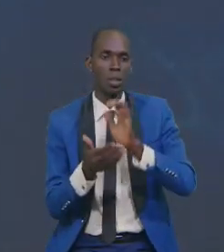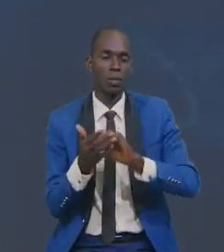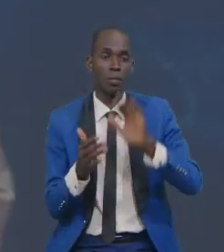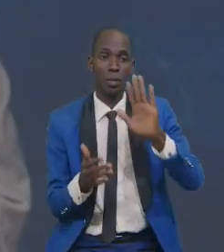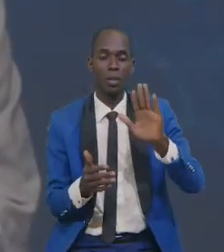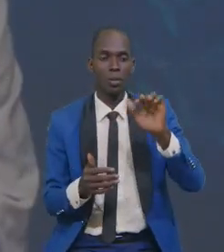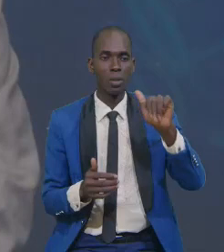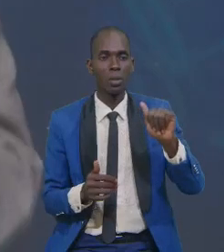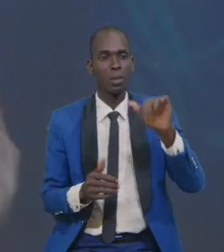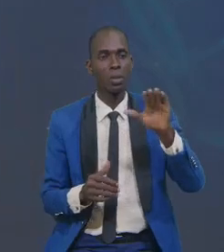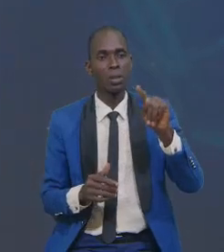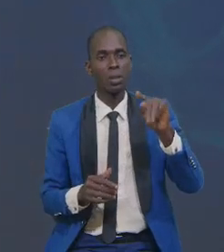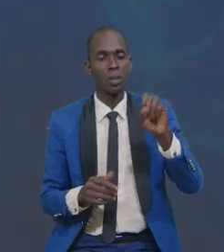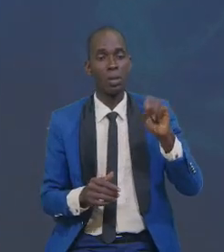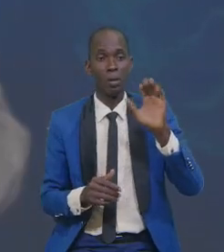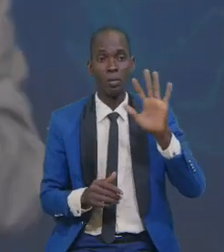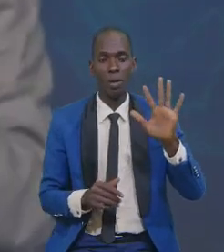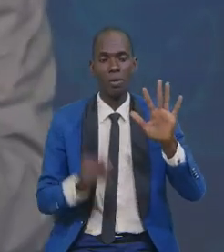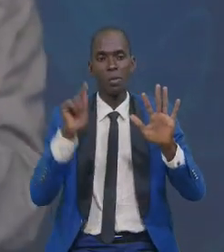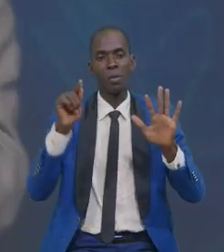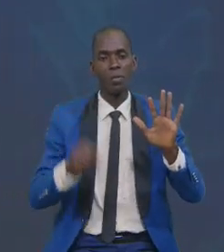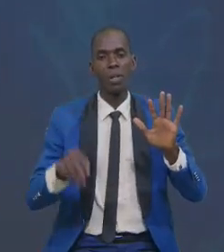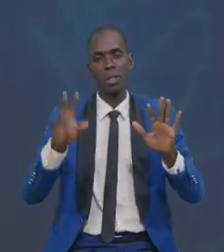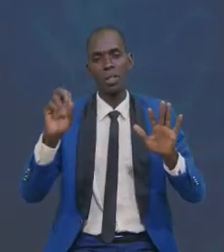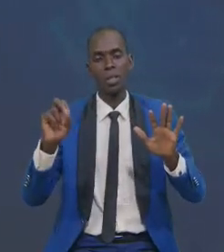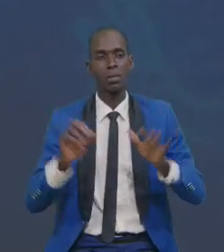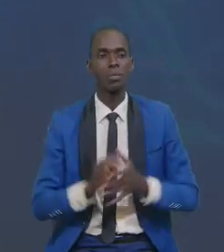verse 30. In Acts chapter 5, verse 30,